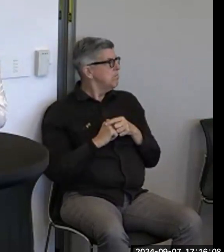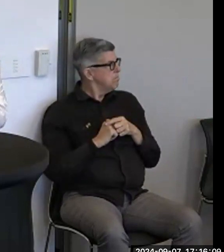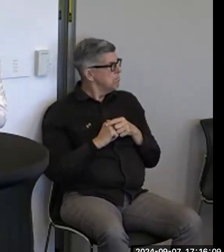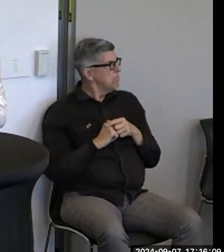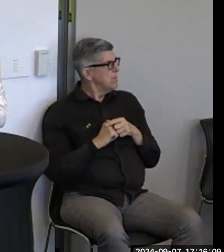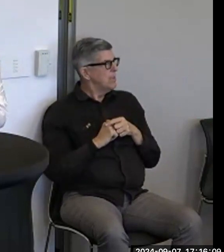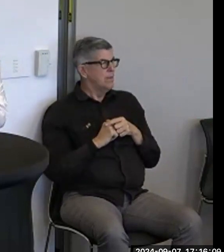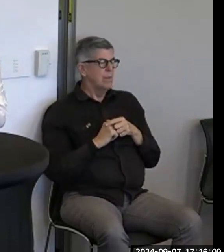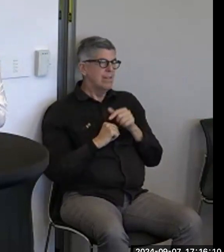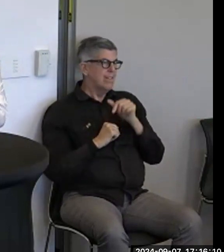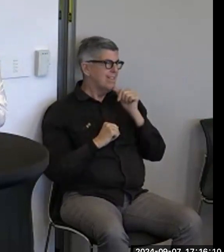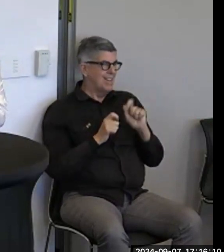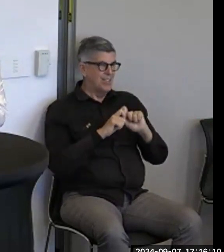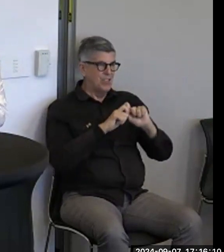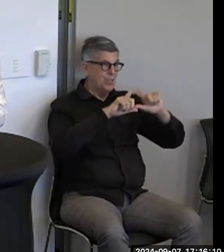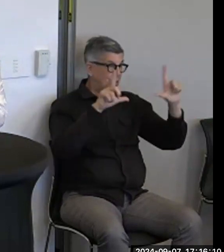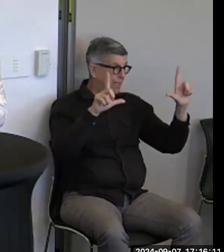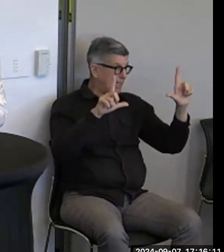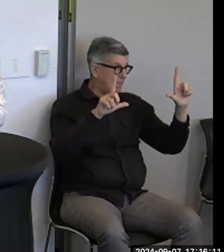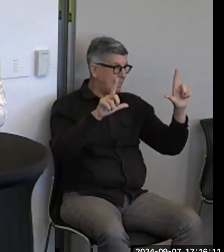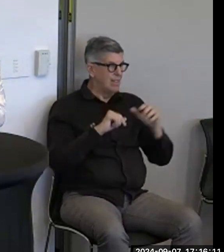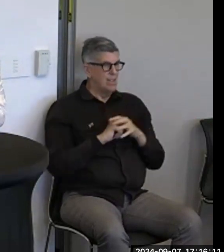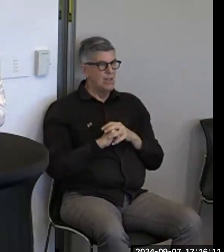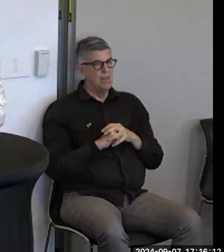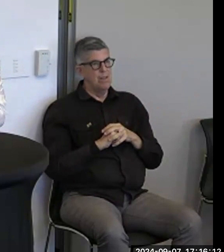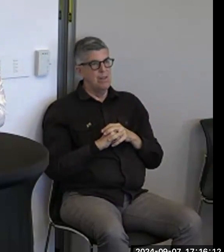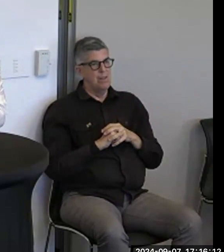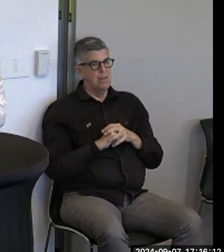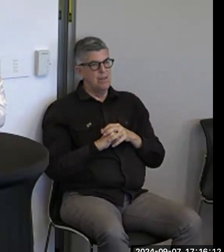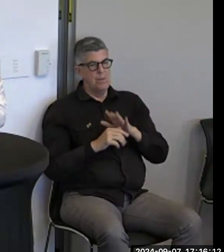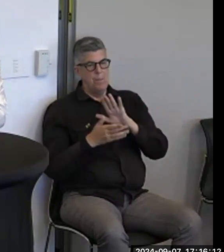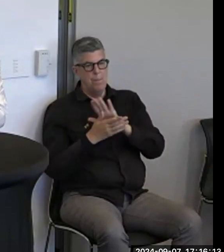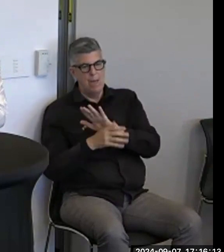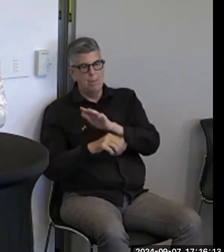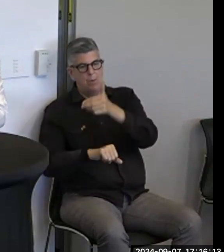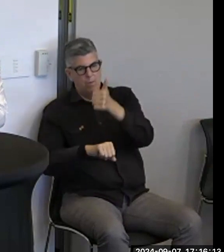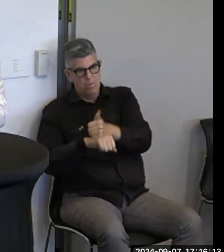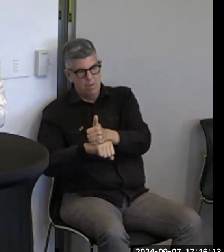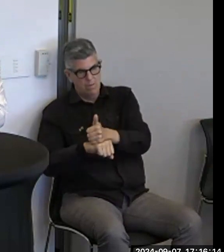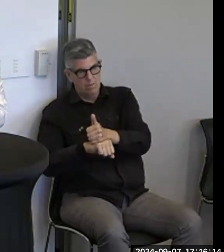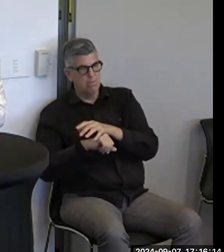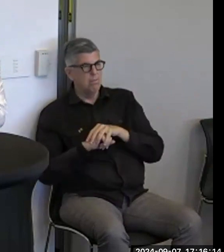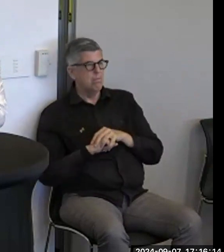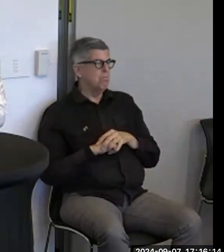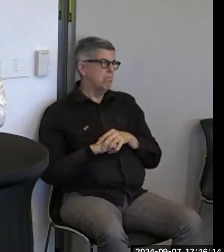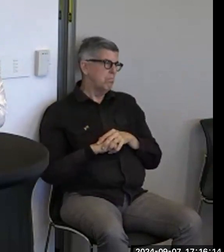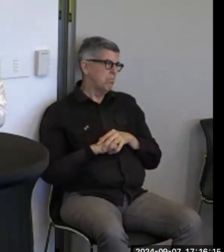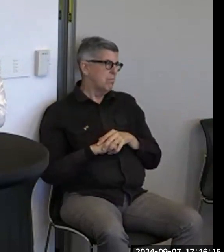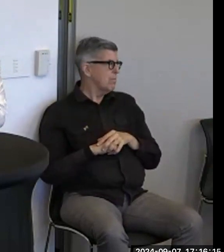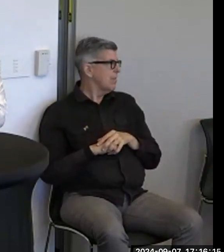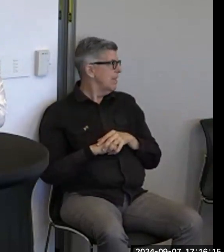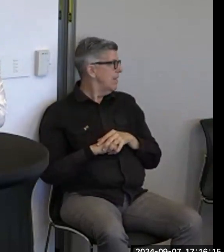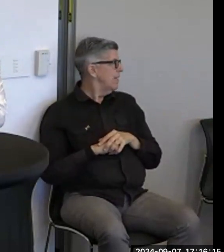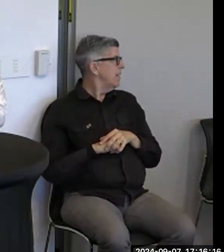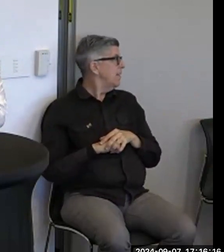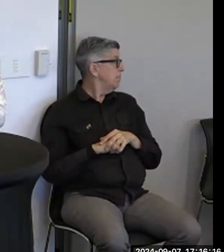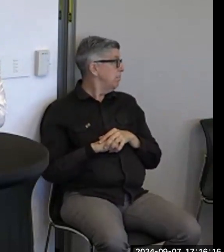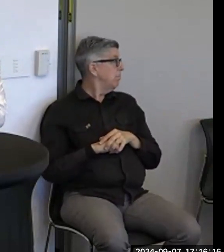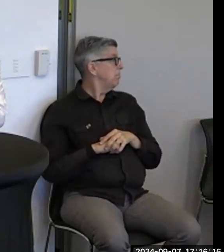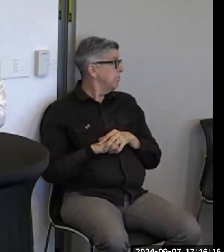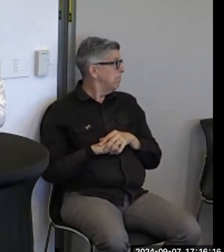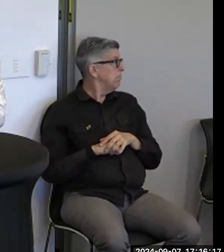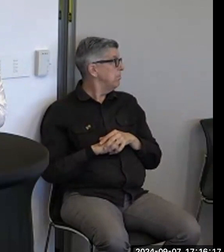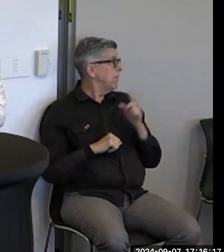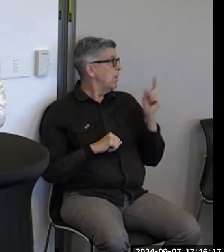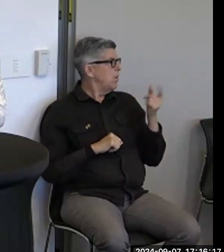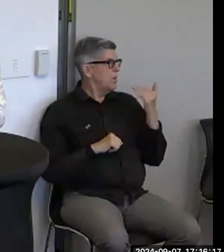a screen, right? You can't rely on a screen. You're relying on a fixed piece of paper. So I always reminded of the fact that